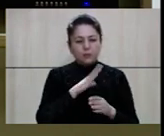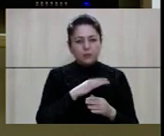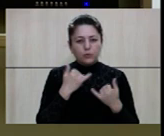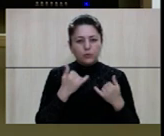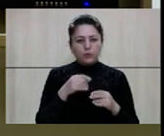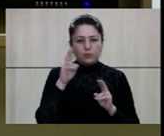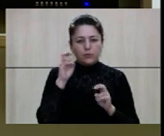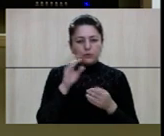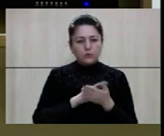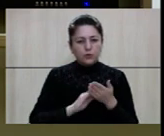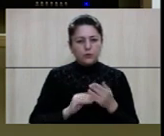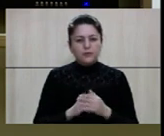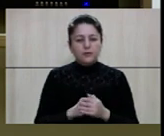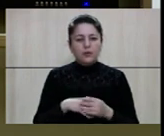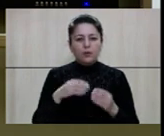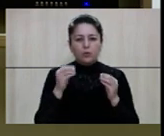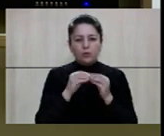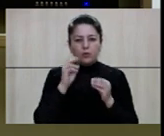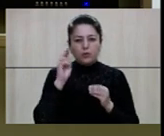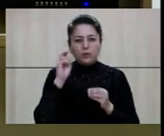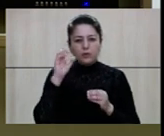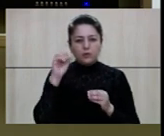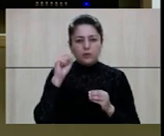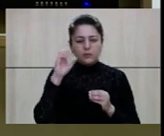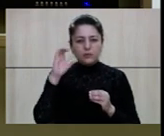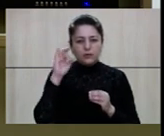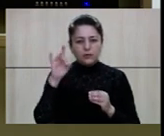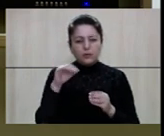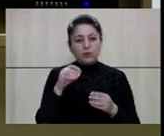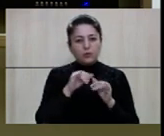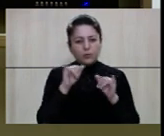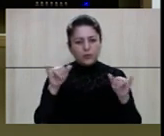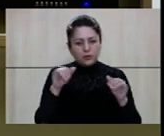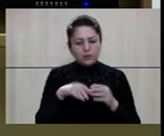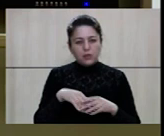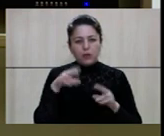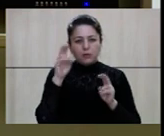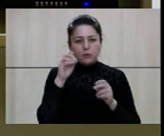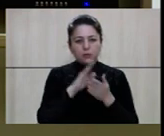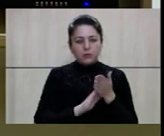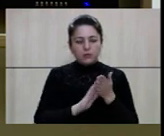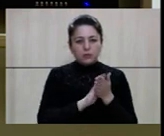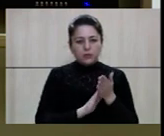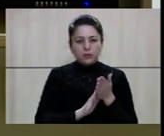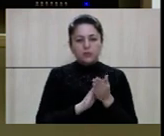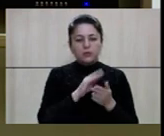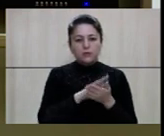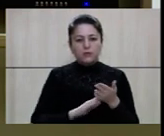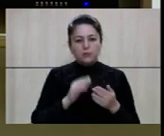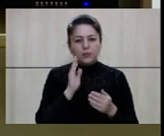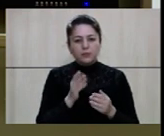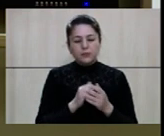bugungi mavzuni yozib oling. O'nlik kasrlarni ko'paytirish. Mavzularni takrorlashda davom etamiz.